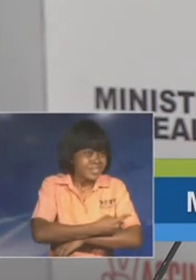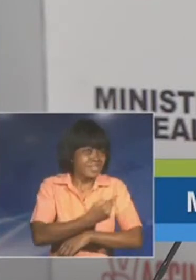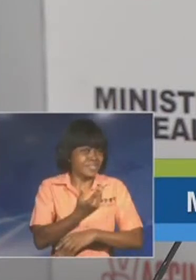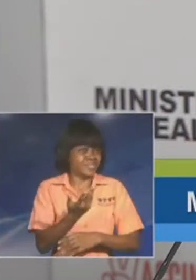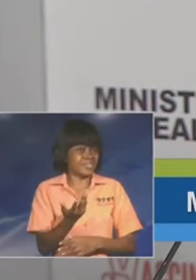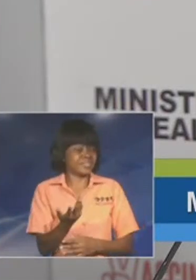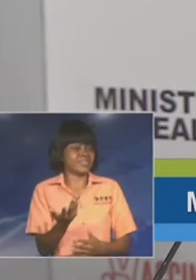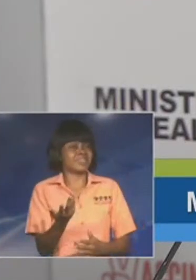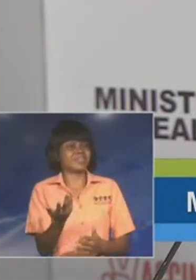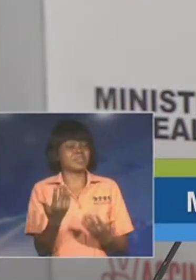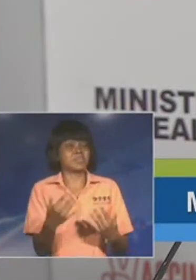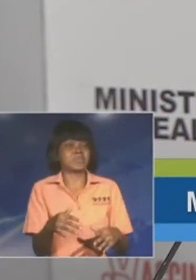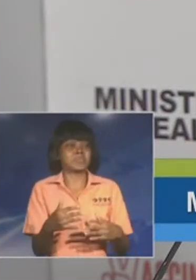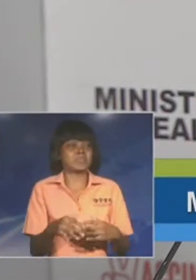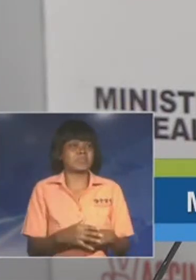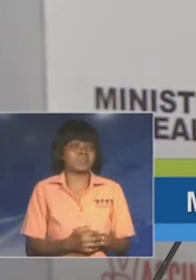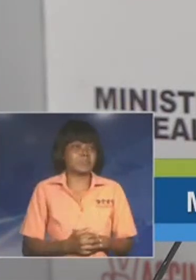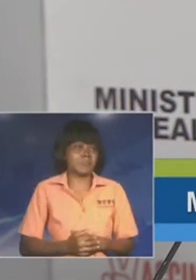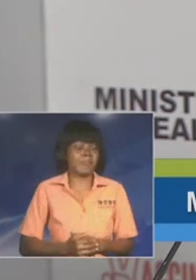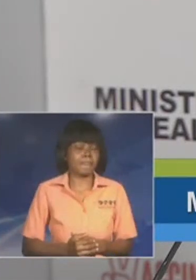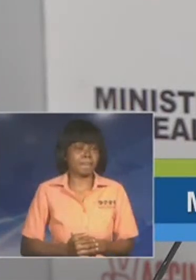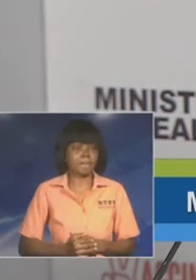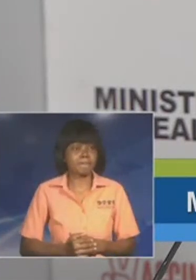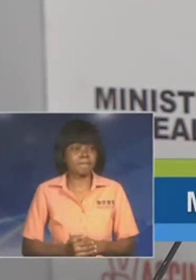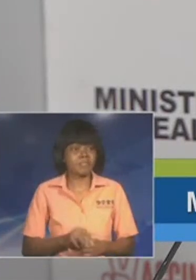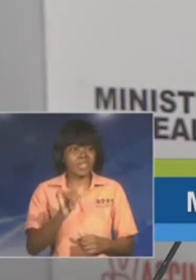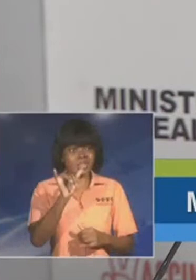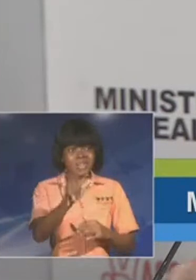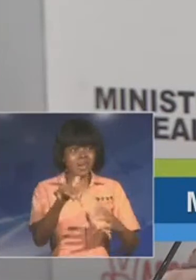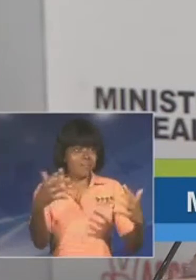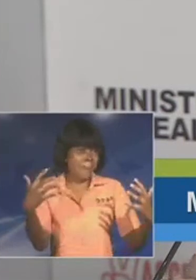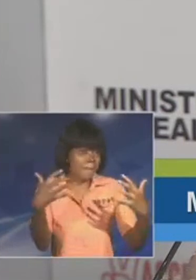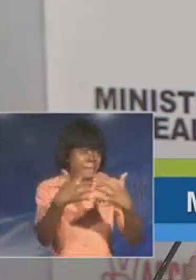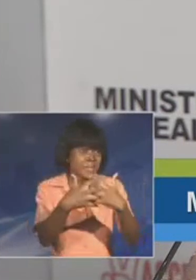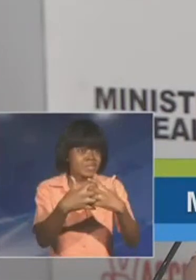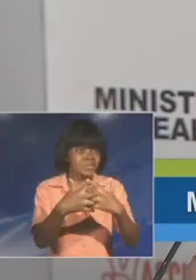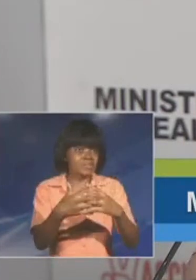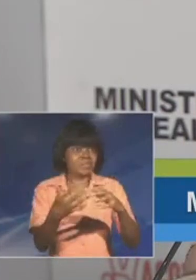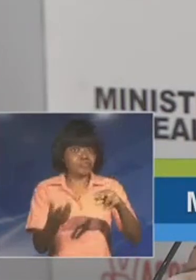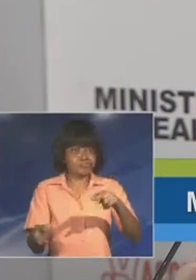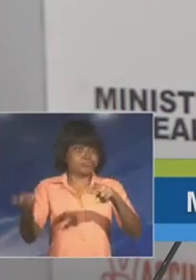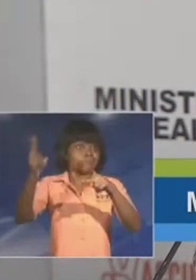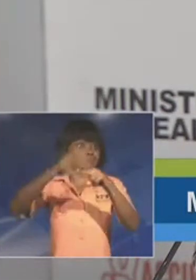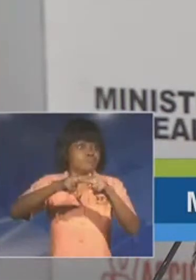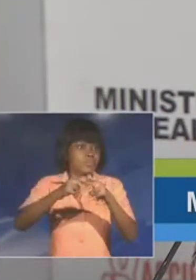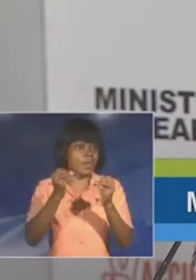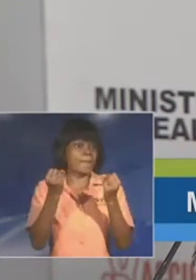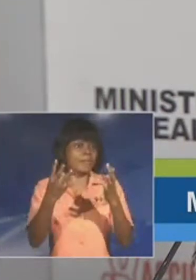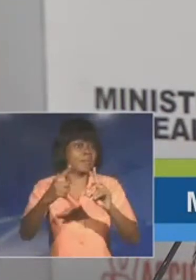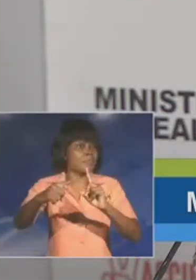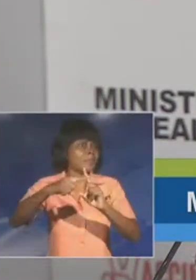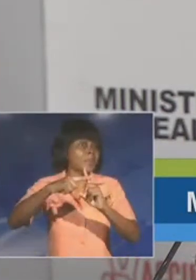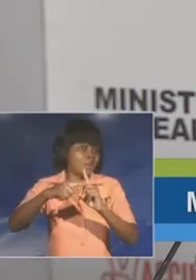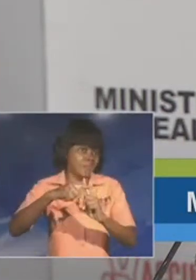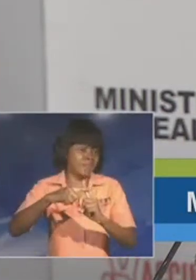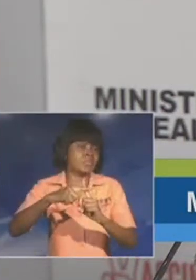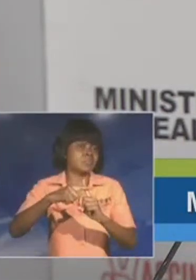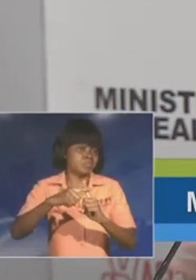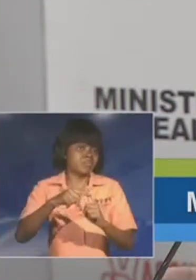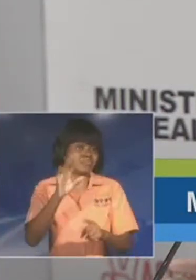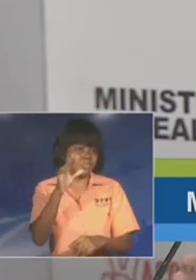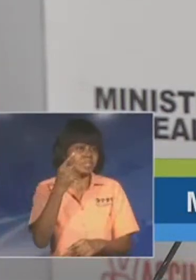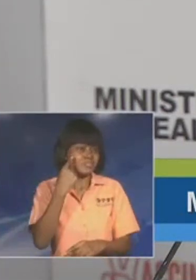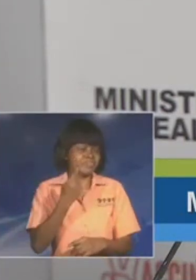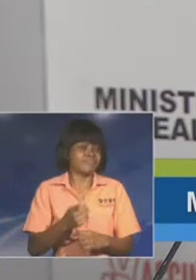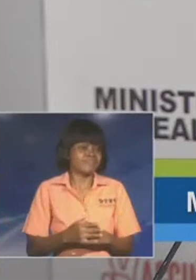in alignment with the increase in the rolling average that we would have noticed over the same period. There's